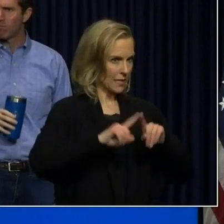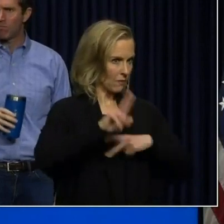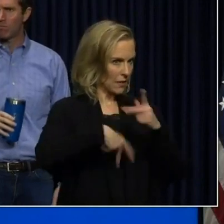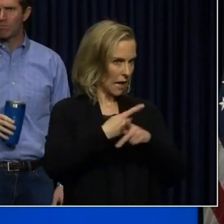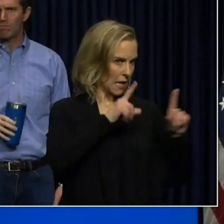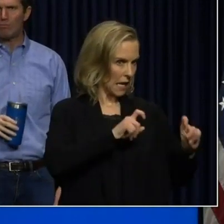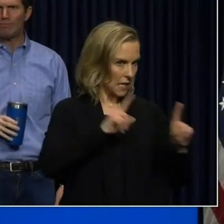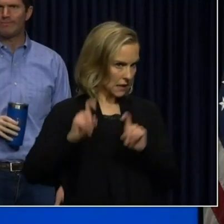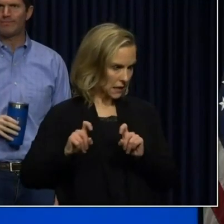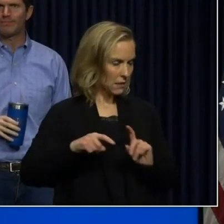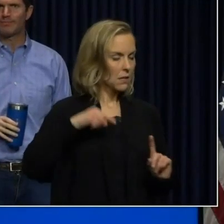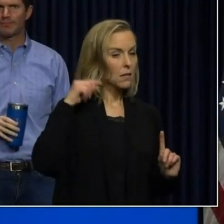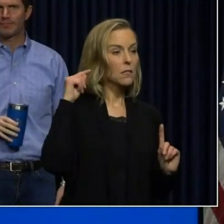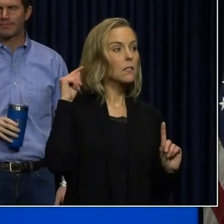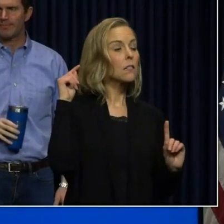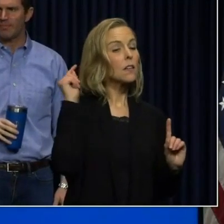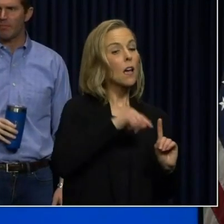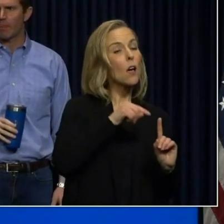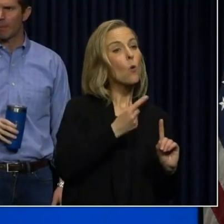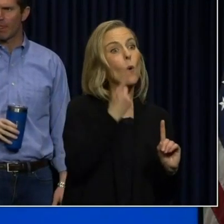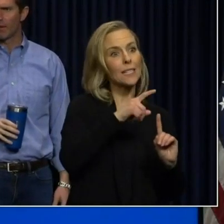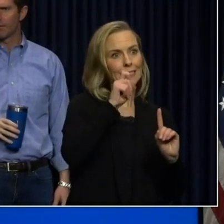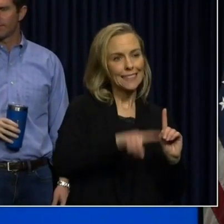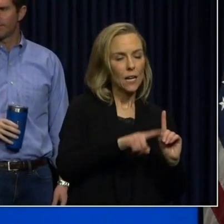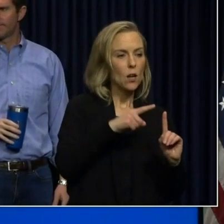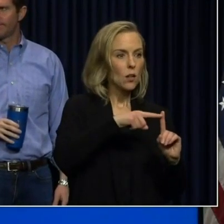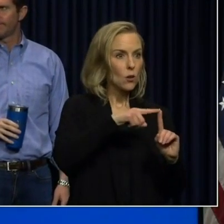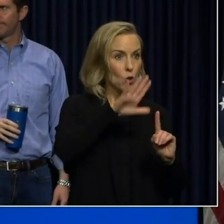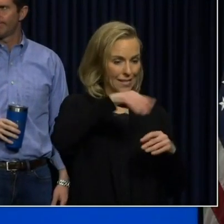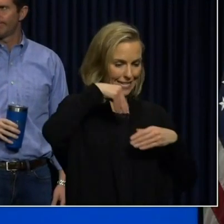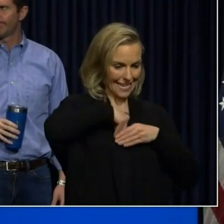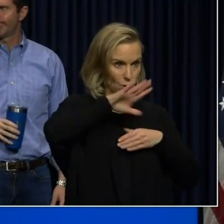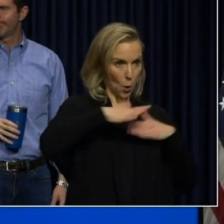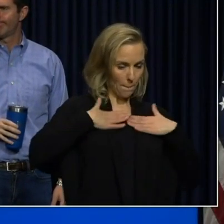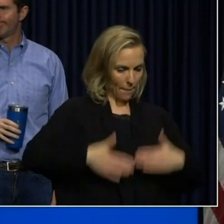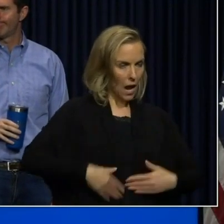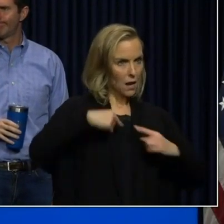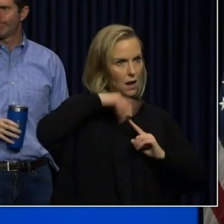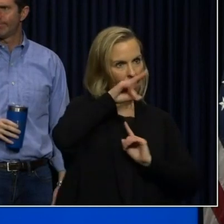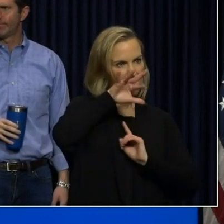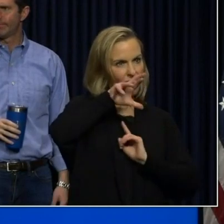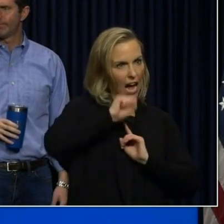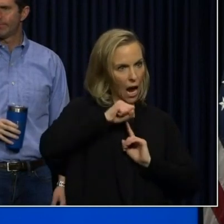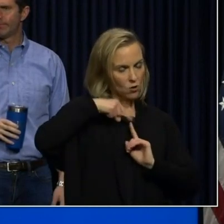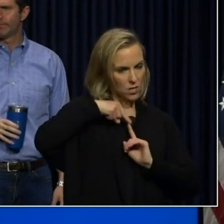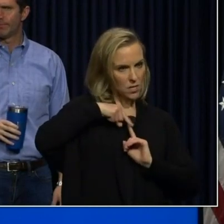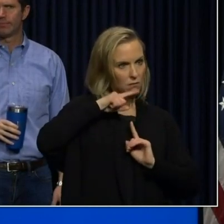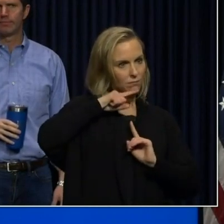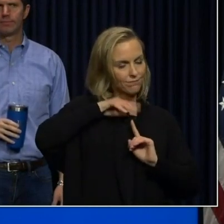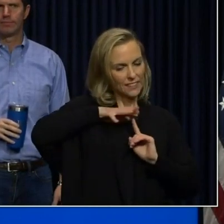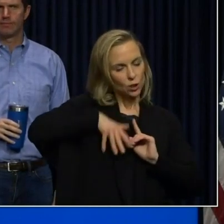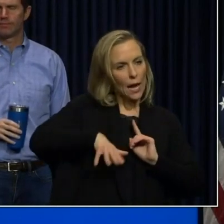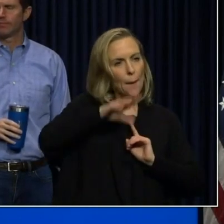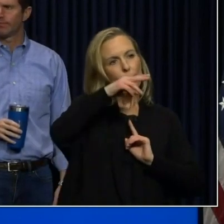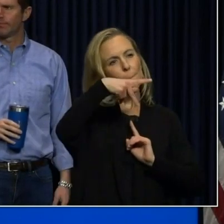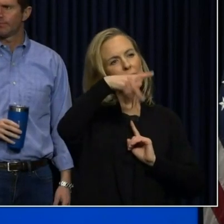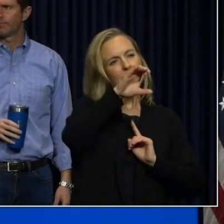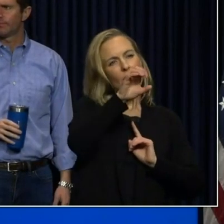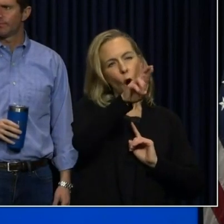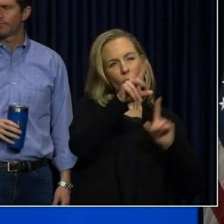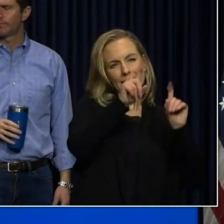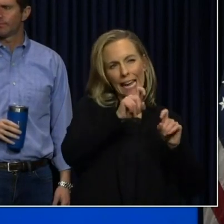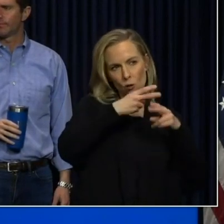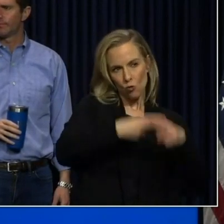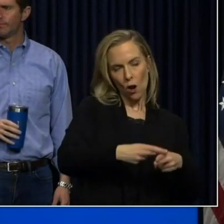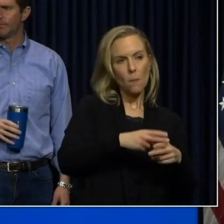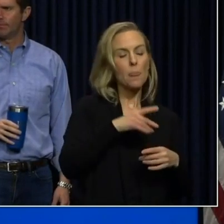talking about. One is when we look for the virus in your body. That's a polymerase chain reaction, a PCR test. The most common way